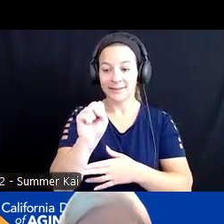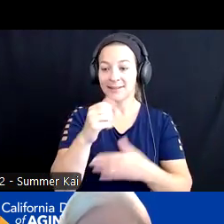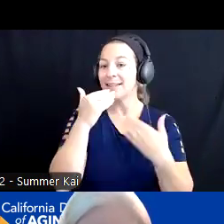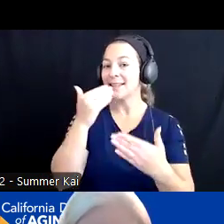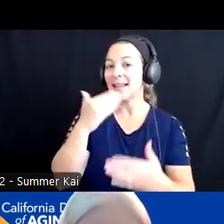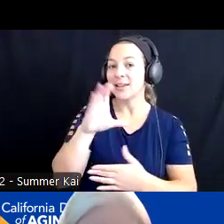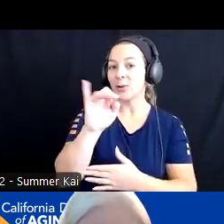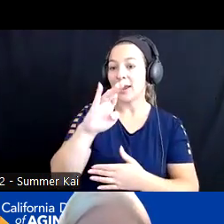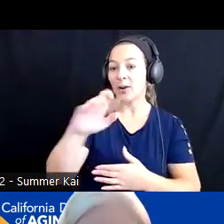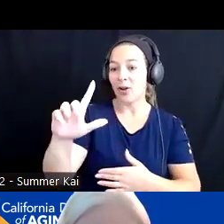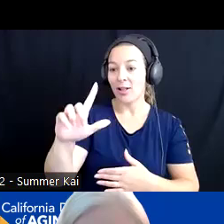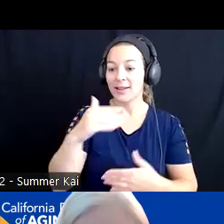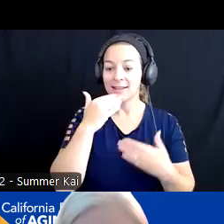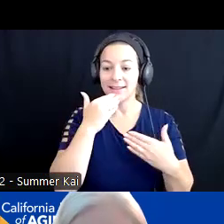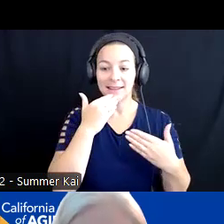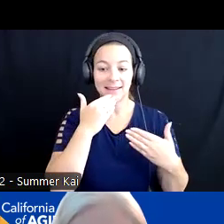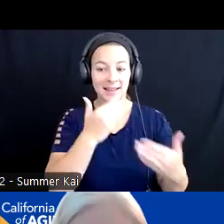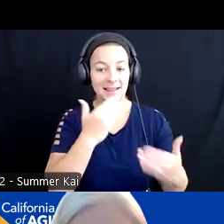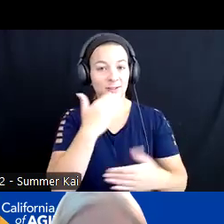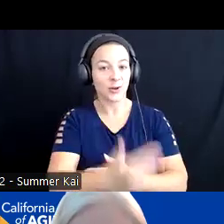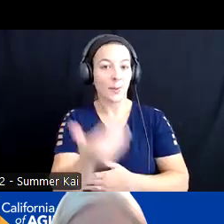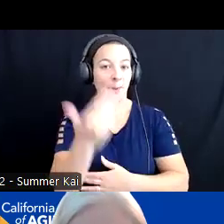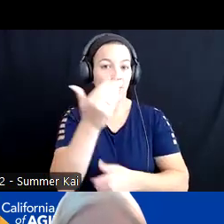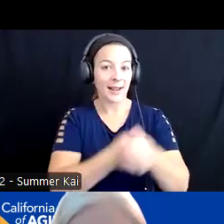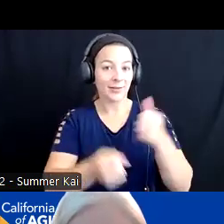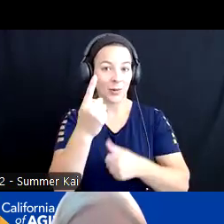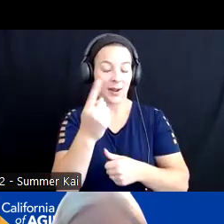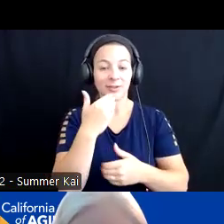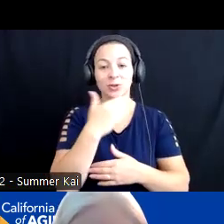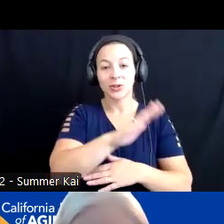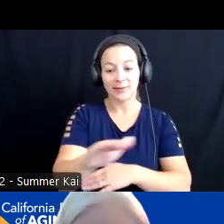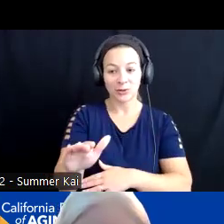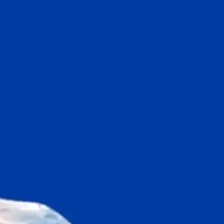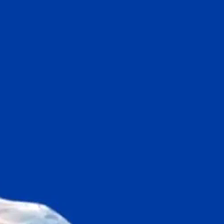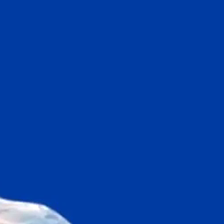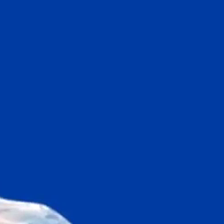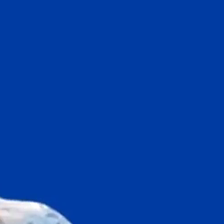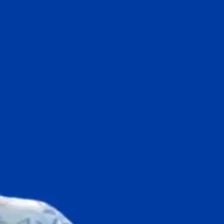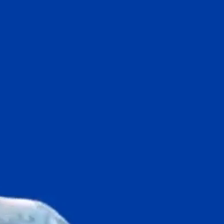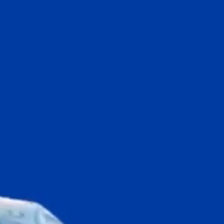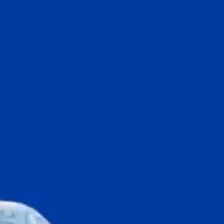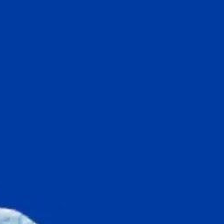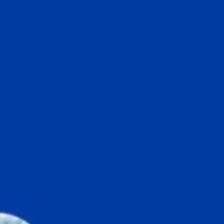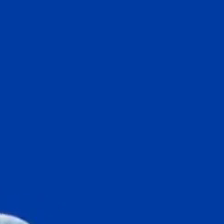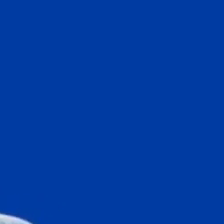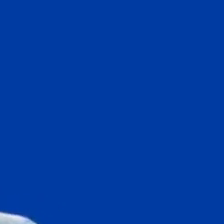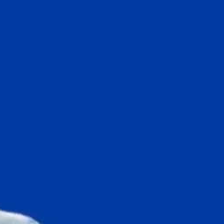Carol. Thank you, and good morning, everyone, and good afternoon to those of you joining us on the East